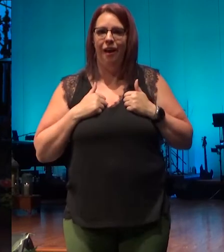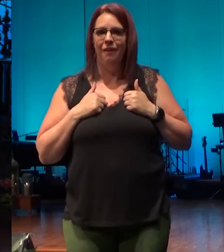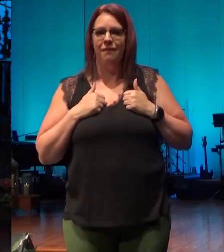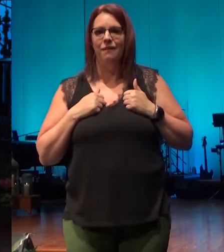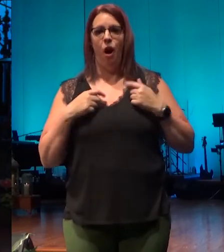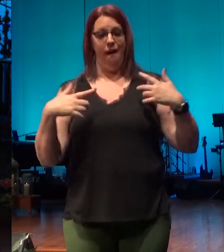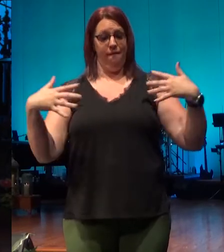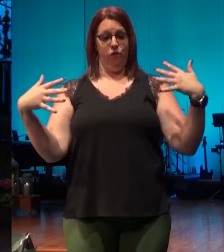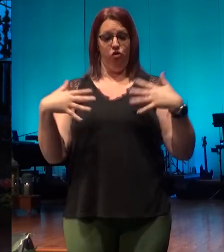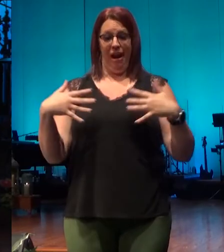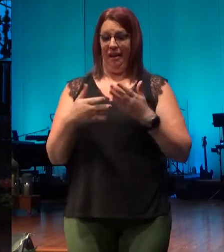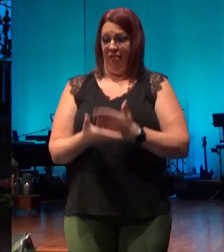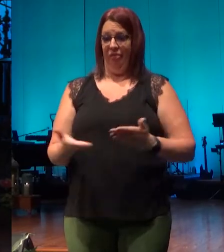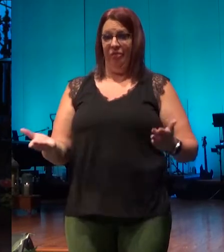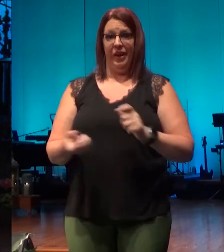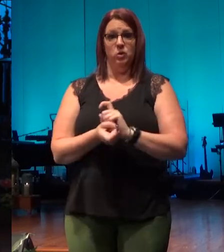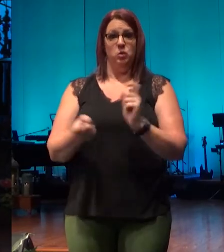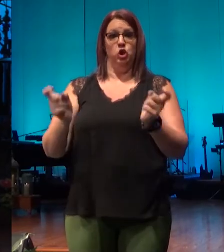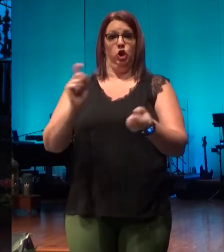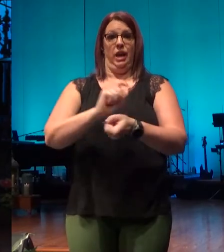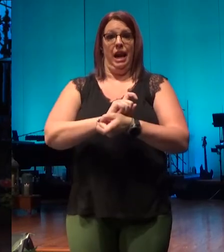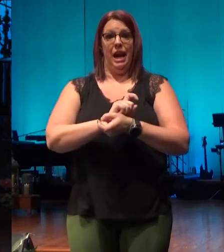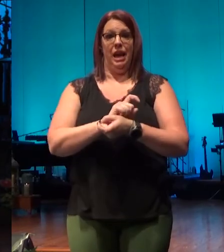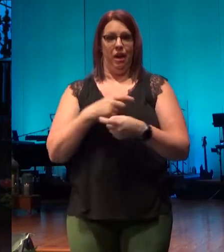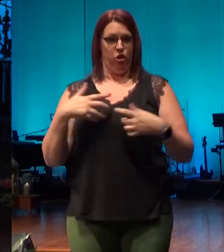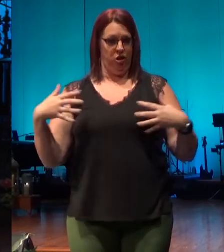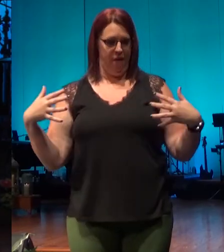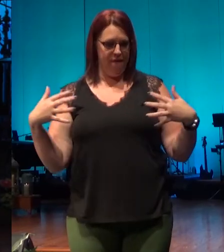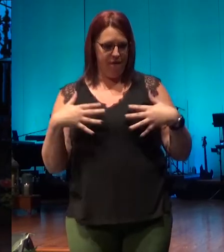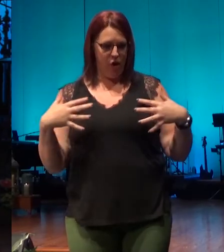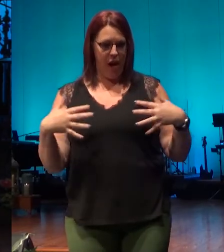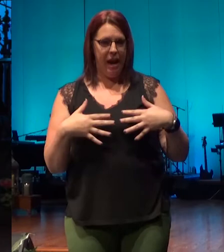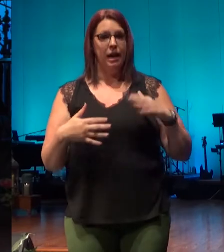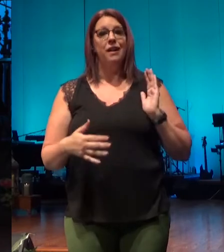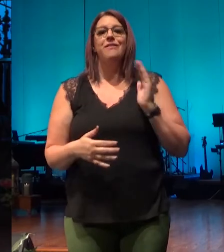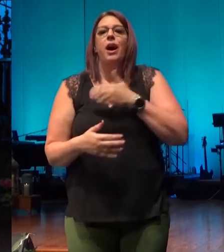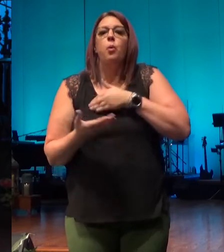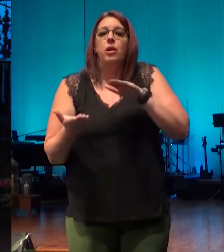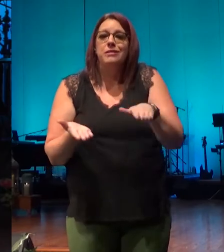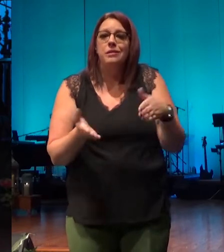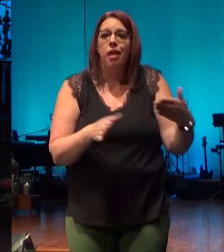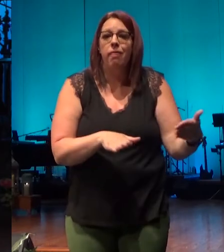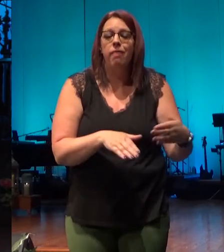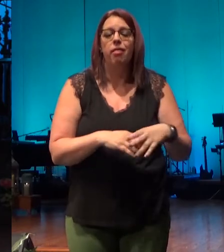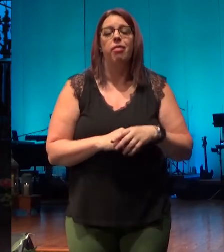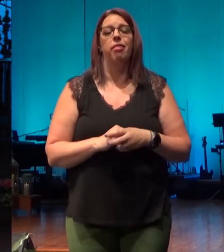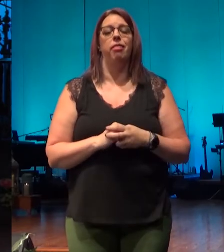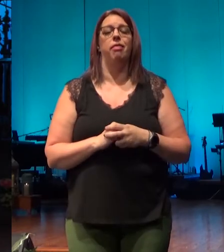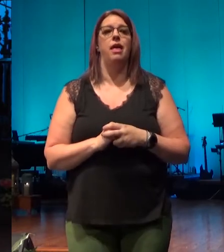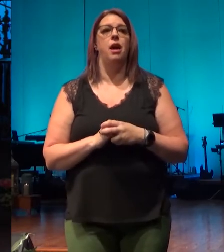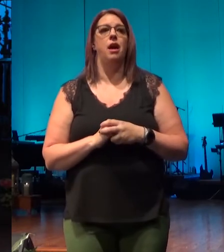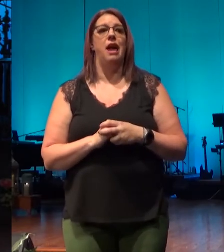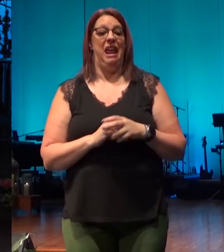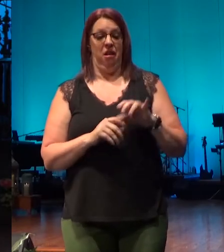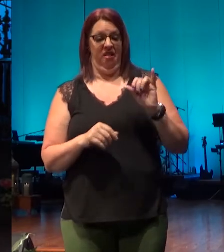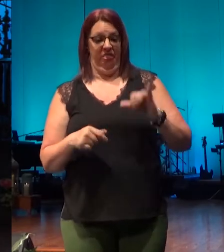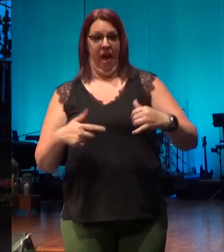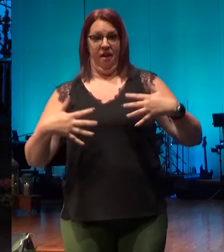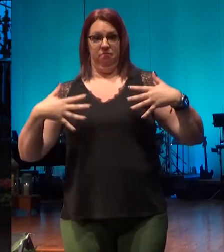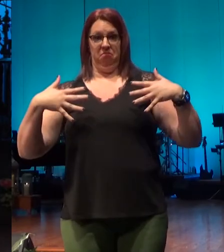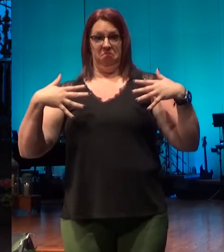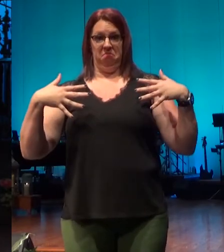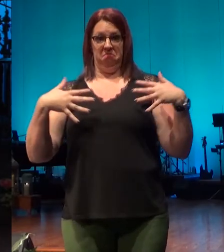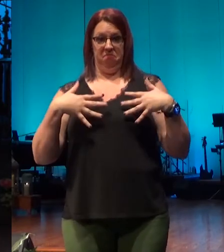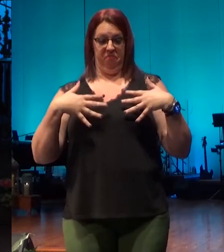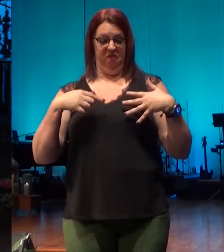things are going to change drastically. They're afraid of our death even at times. And out of that fear,